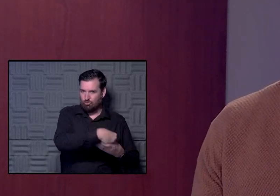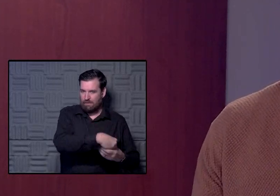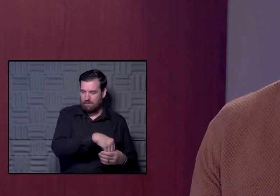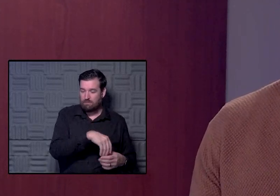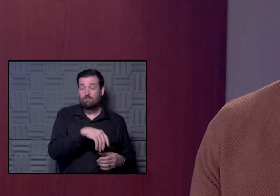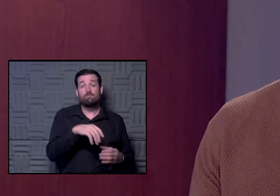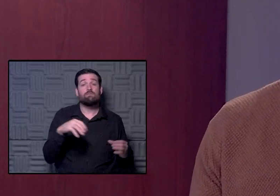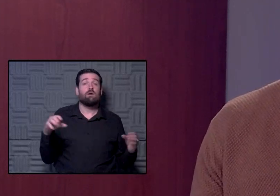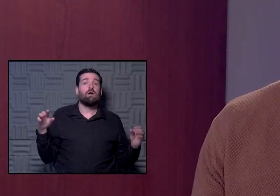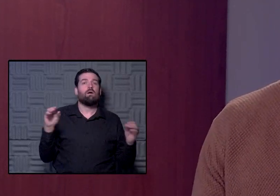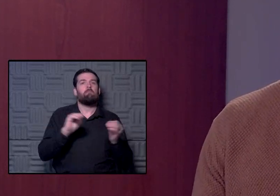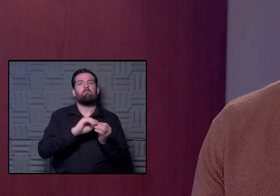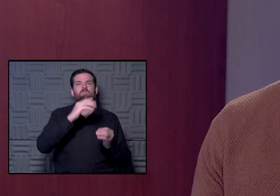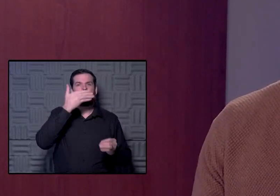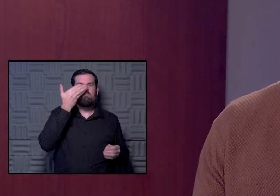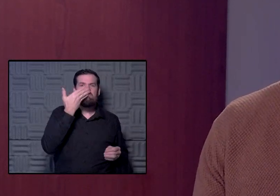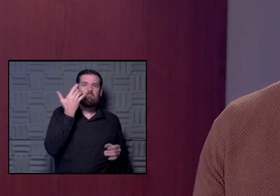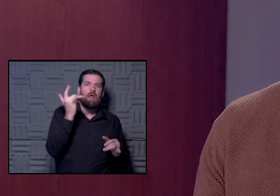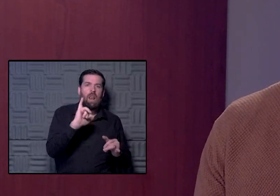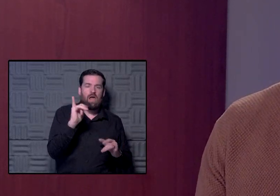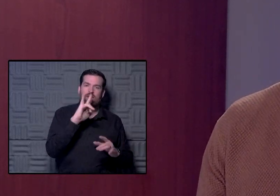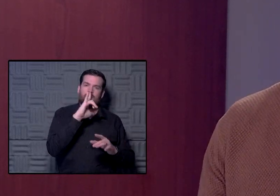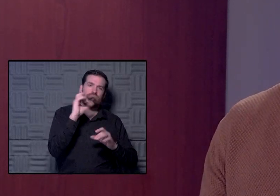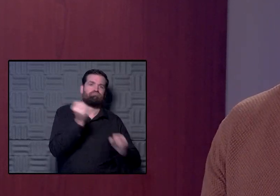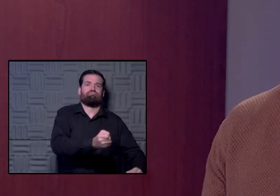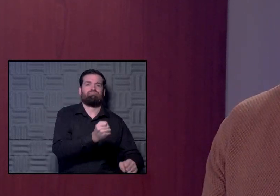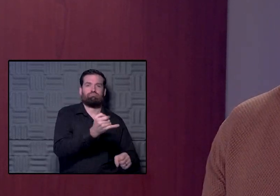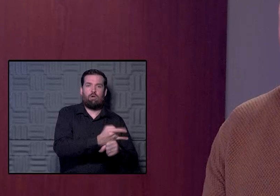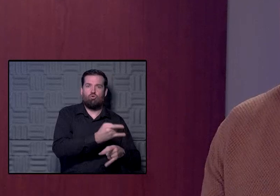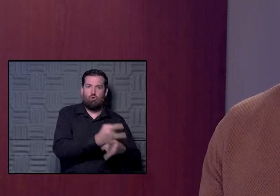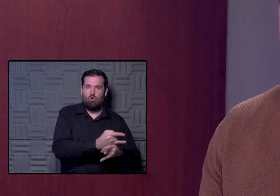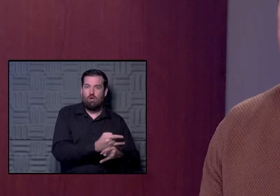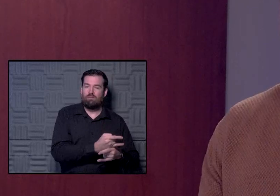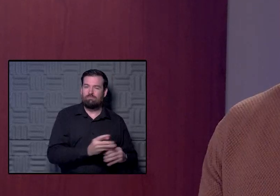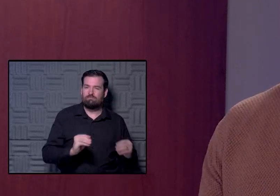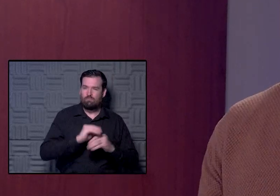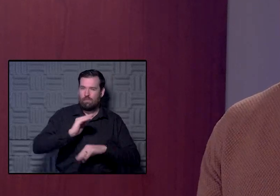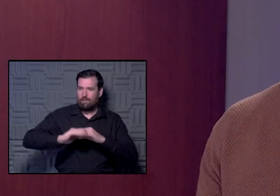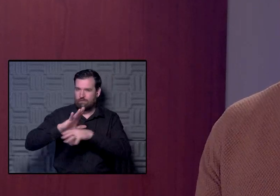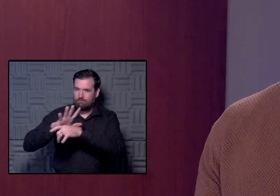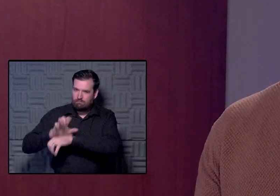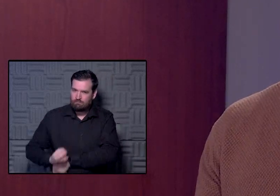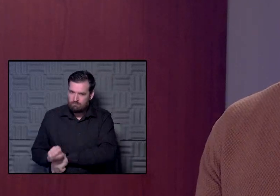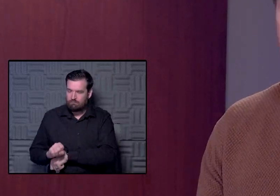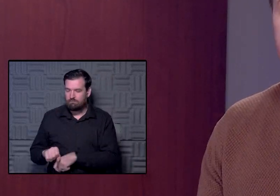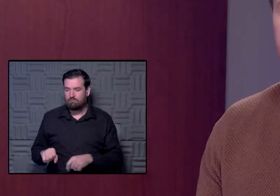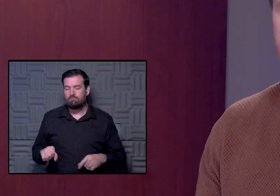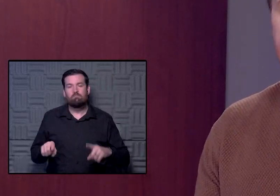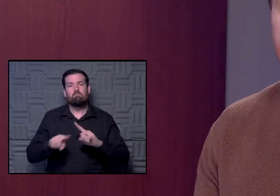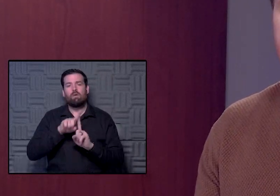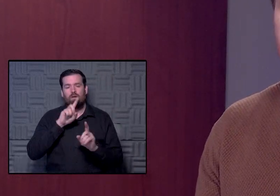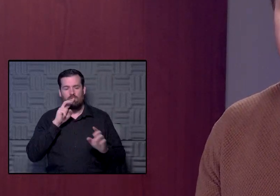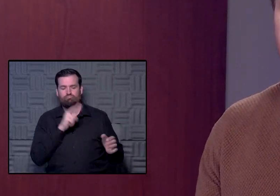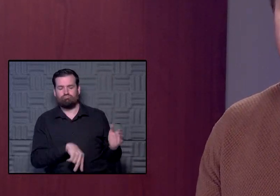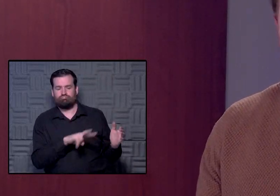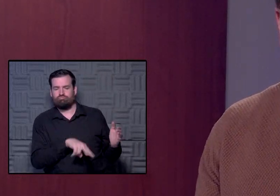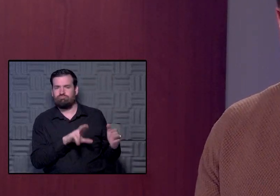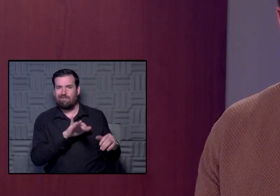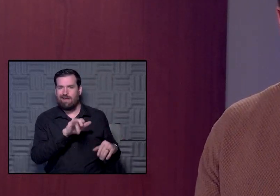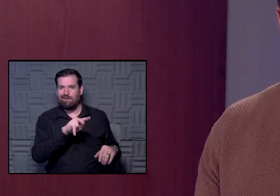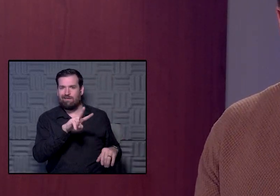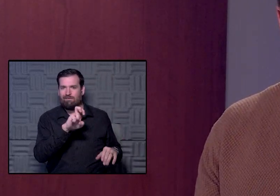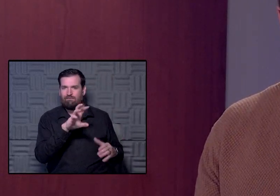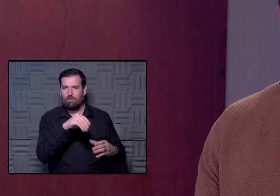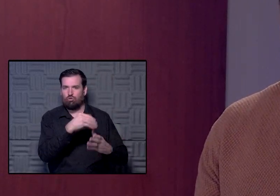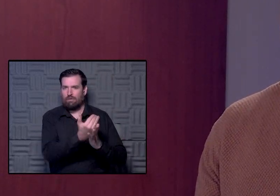have a more alcohol-like smell than we're used to. So just be cognizant of the ingredients, the active ingredients on the